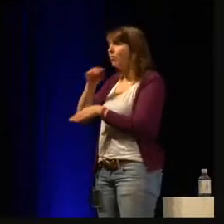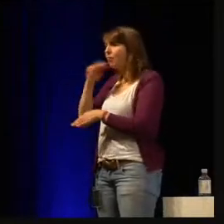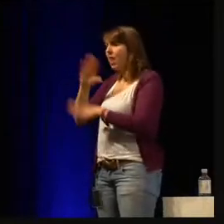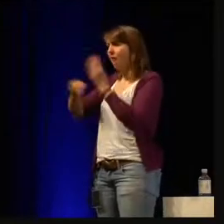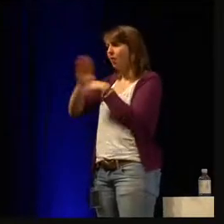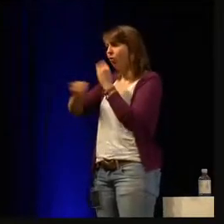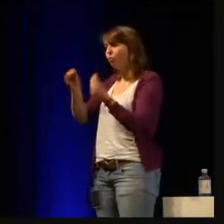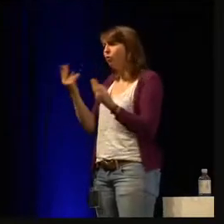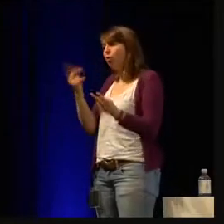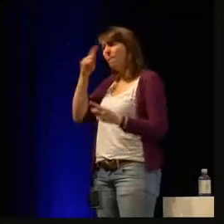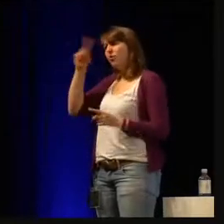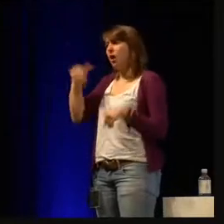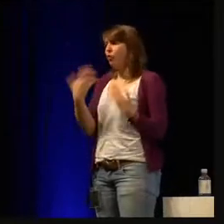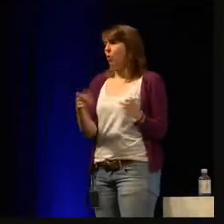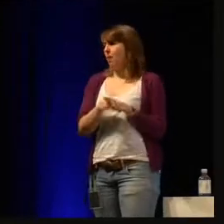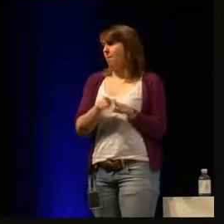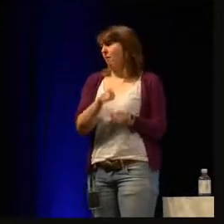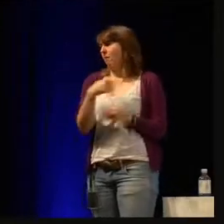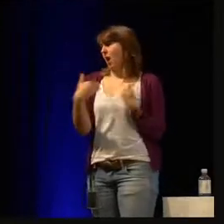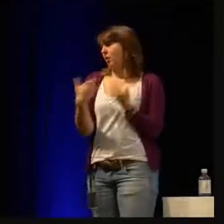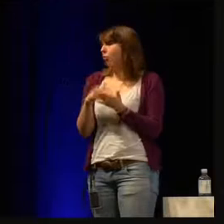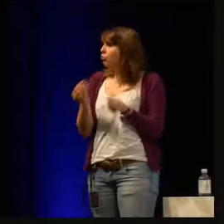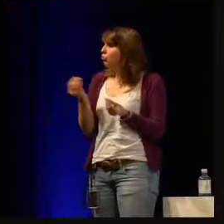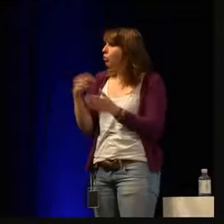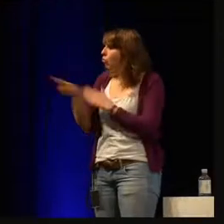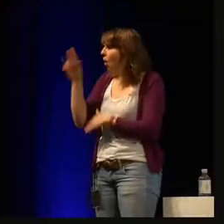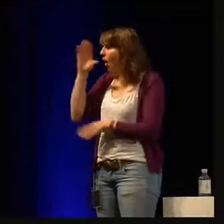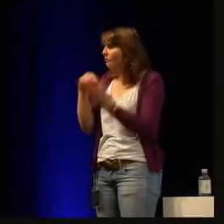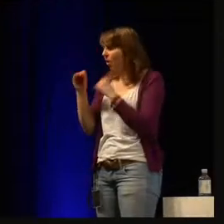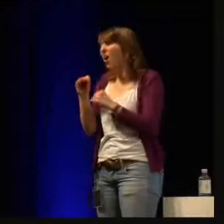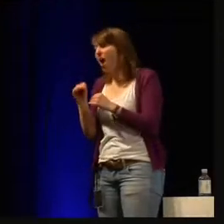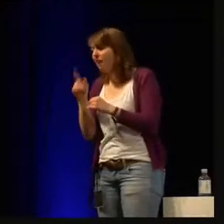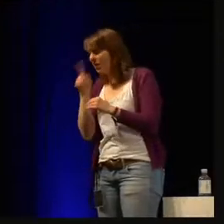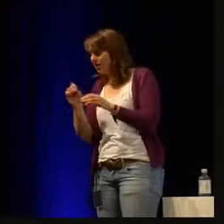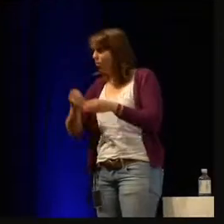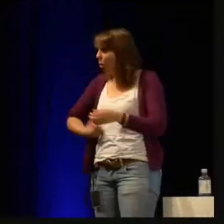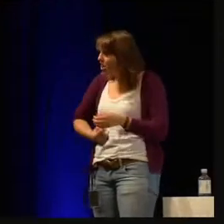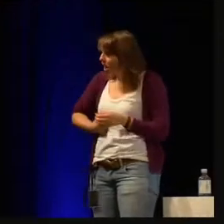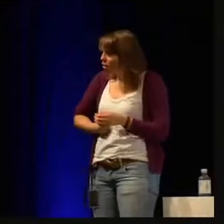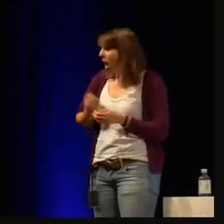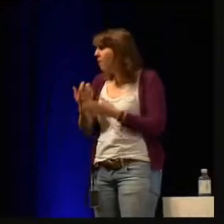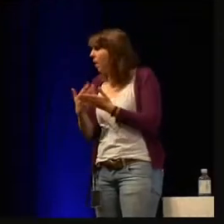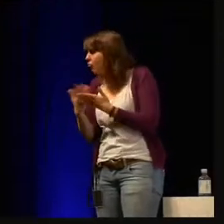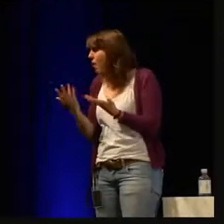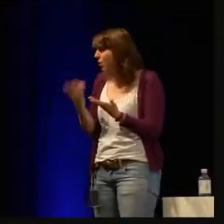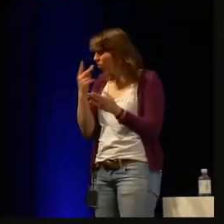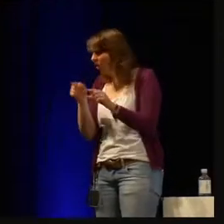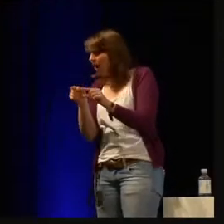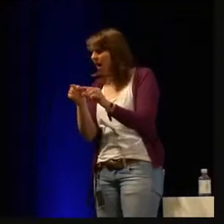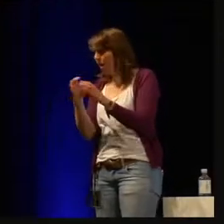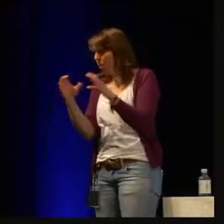an analog approach to what actually a doctor would do. They are learning and drawing on their